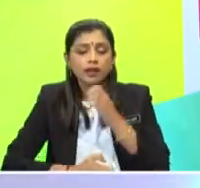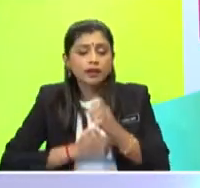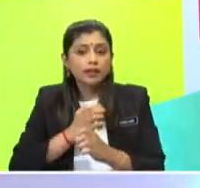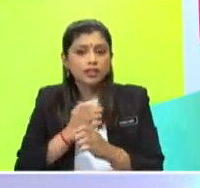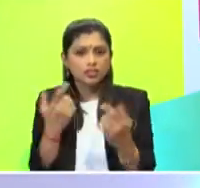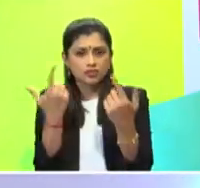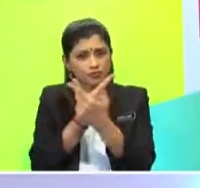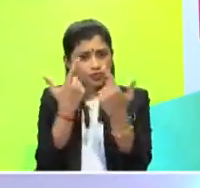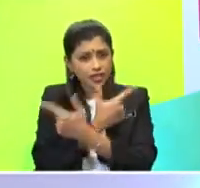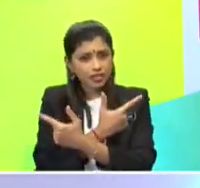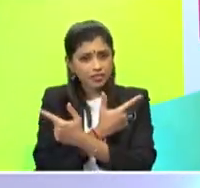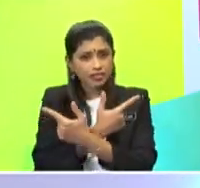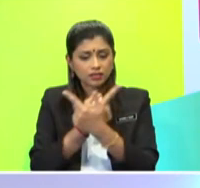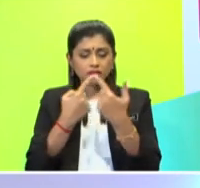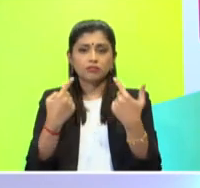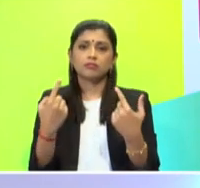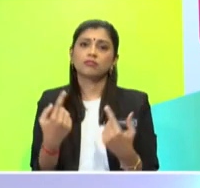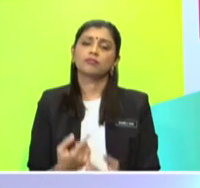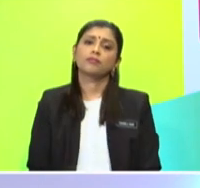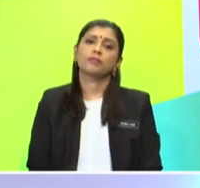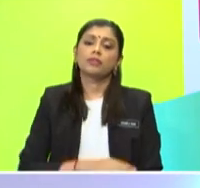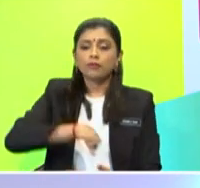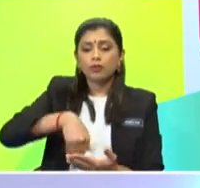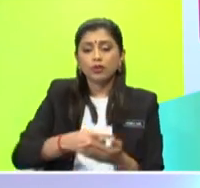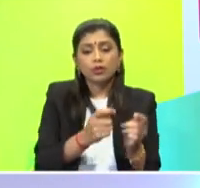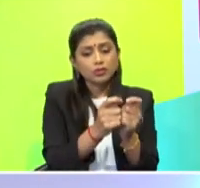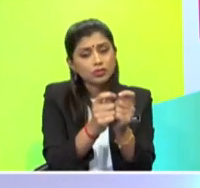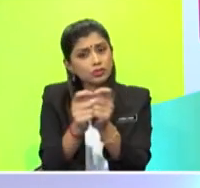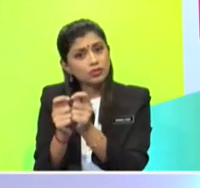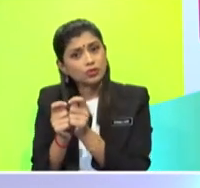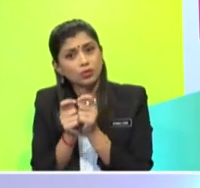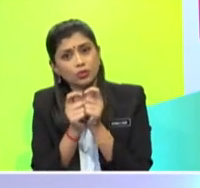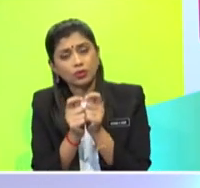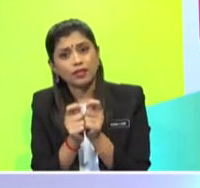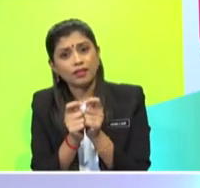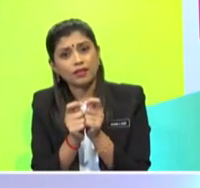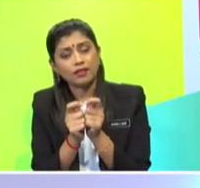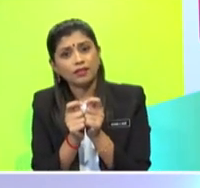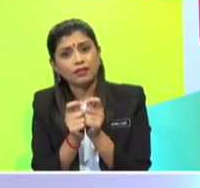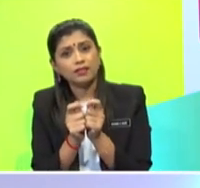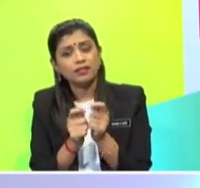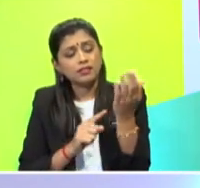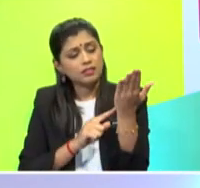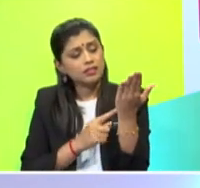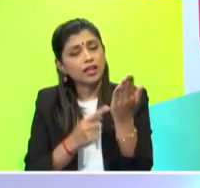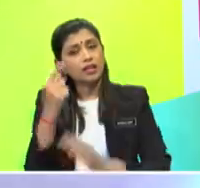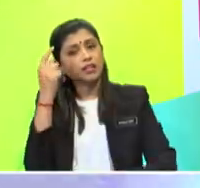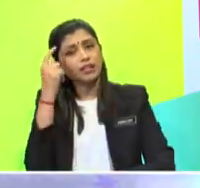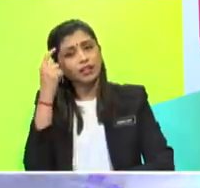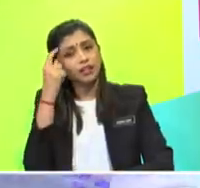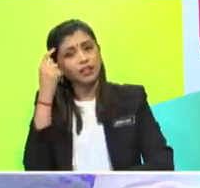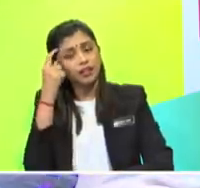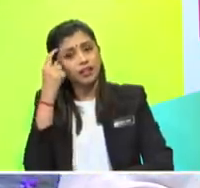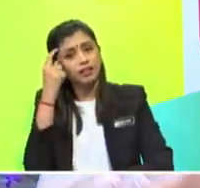back. Can't we all just get together? Let us start thinking, stay united,